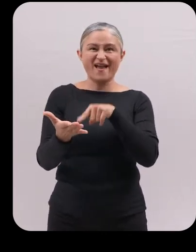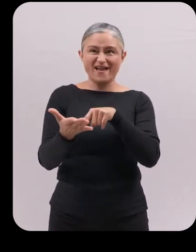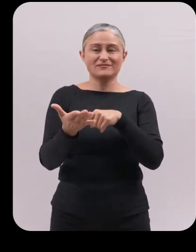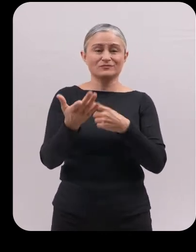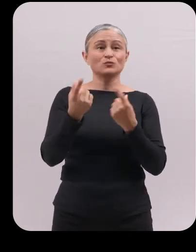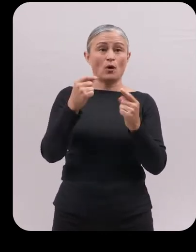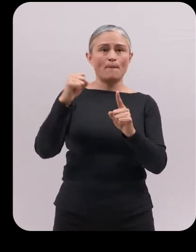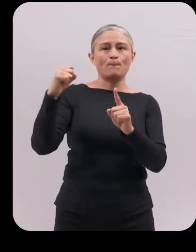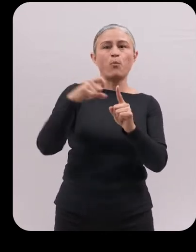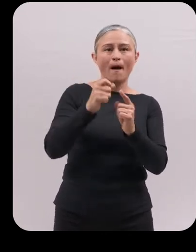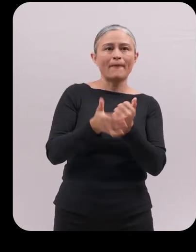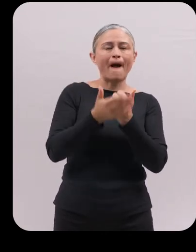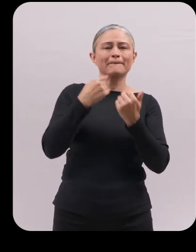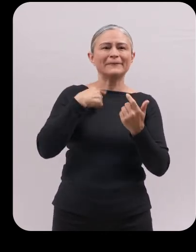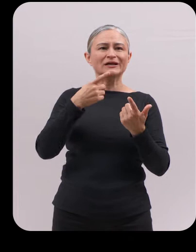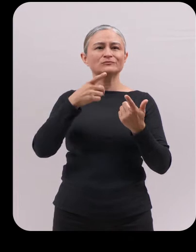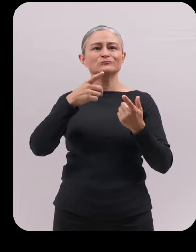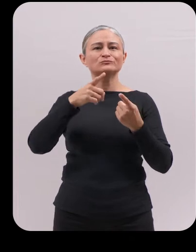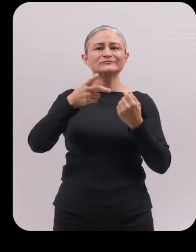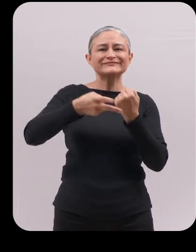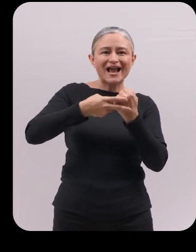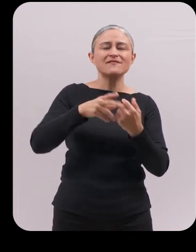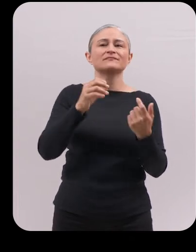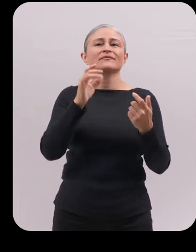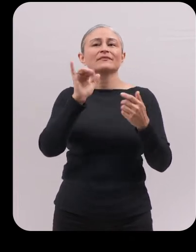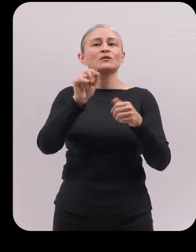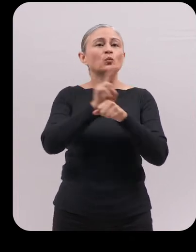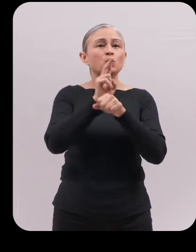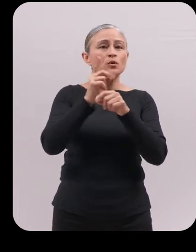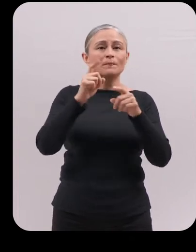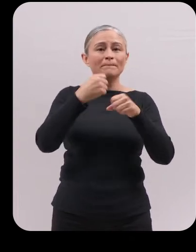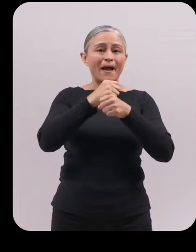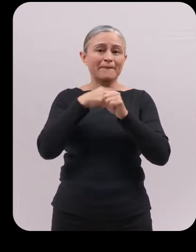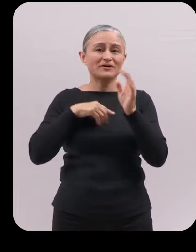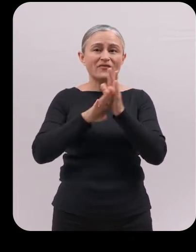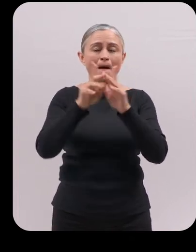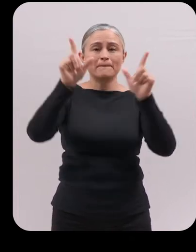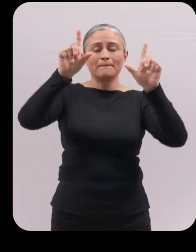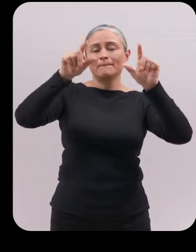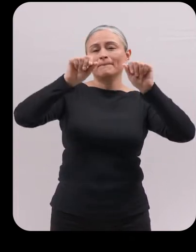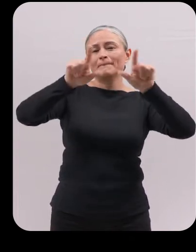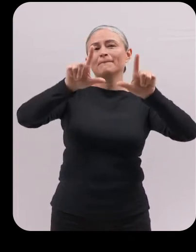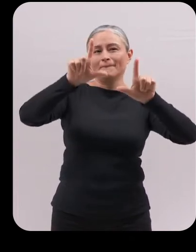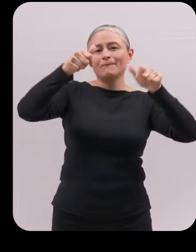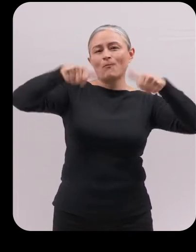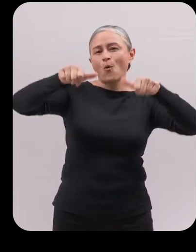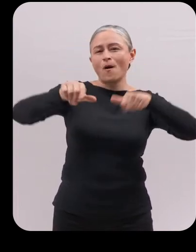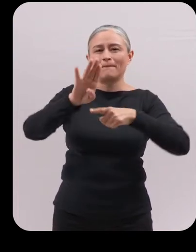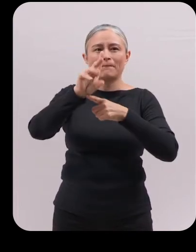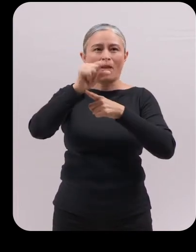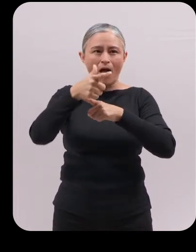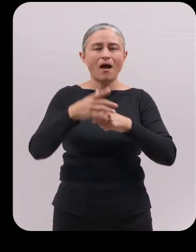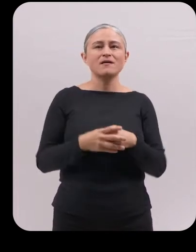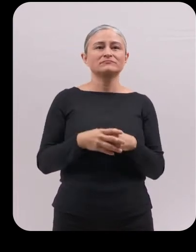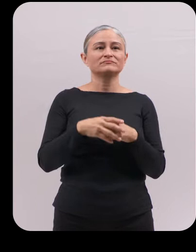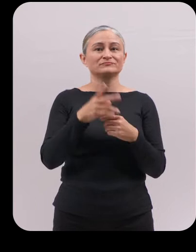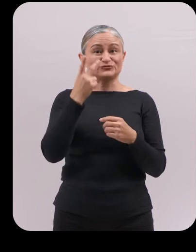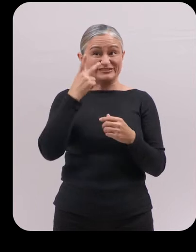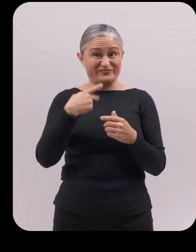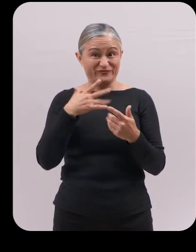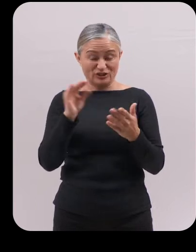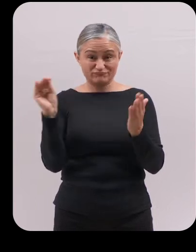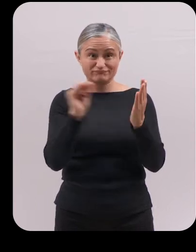right now. This is what I use to help me write new blog posts. As you can see, I've already added some